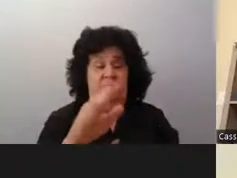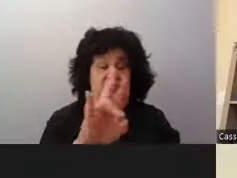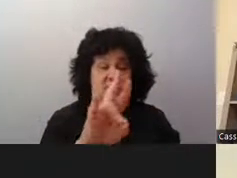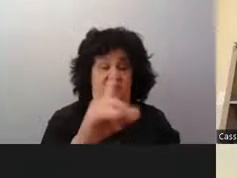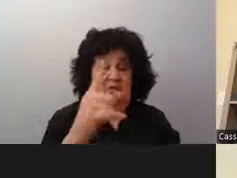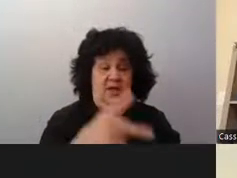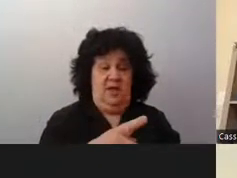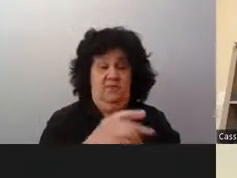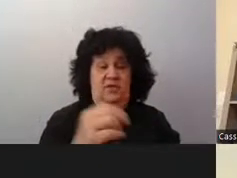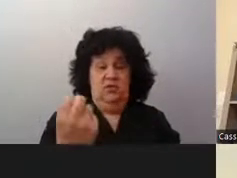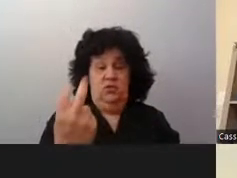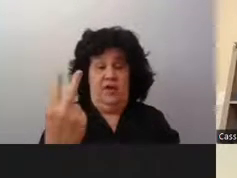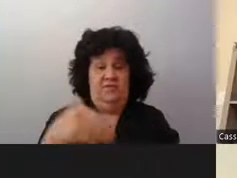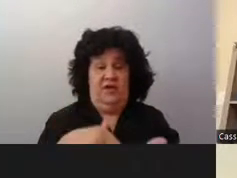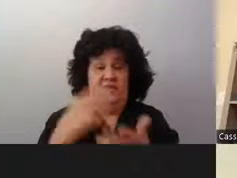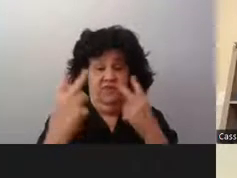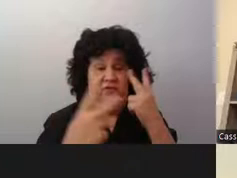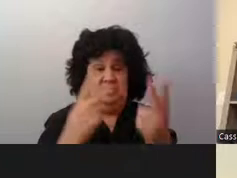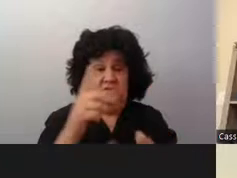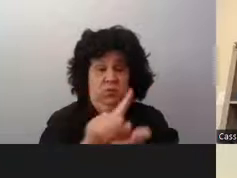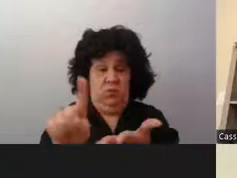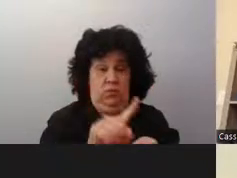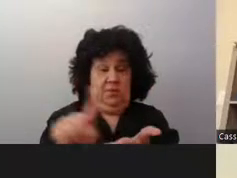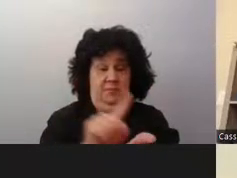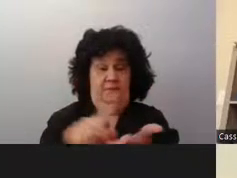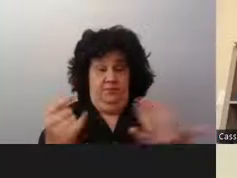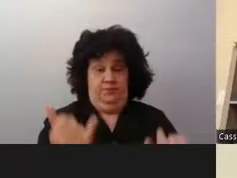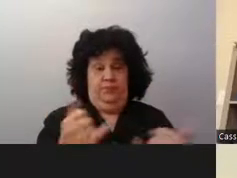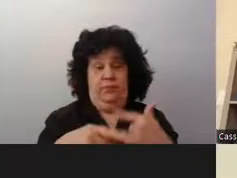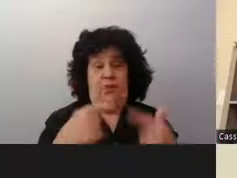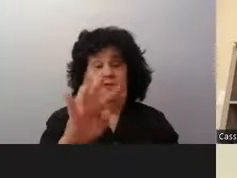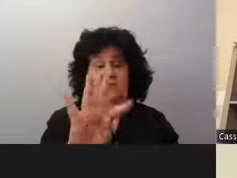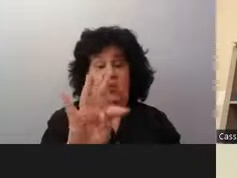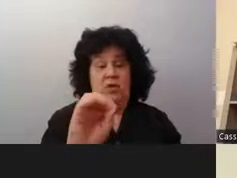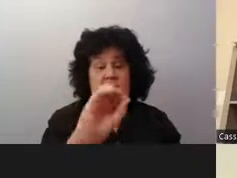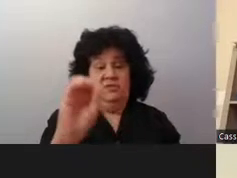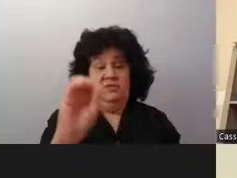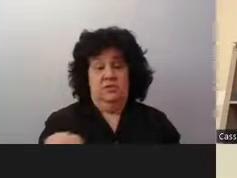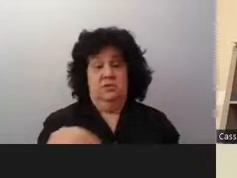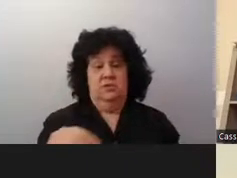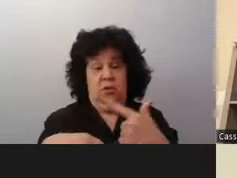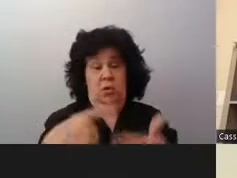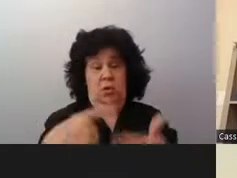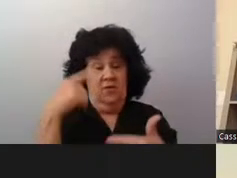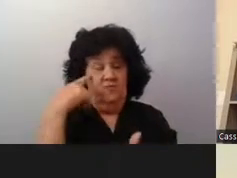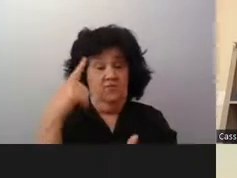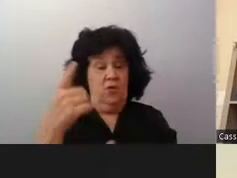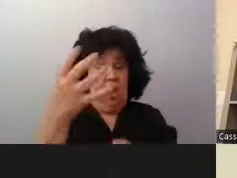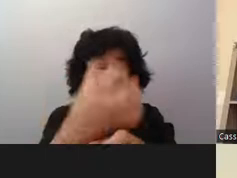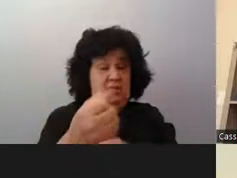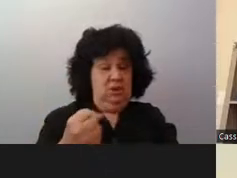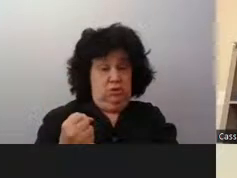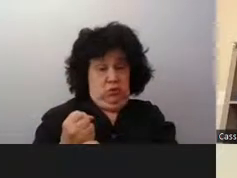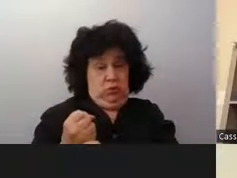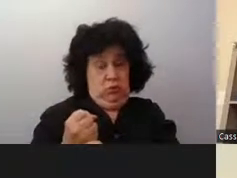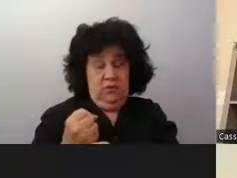7,500 and 12,000 visits per week currently. About 40% of those are going for procurement related content. We